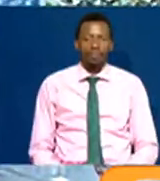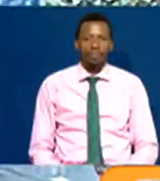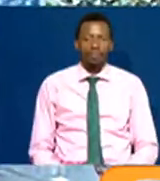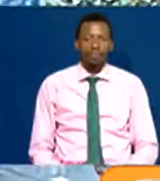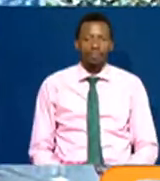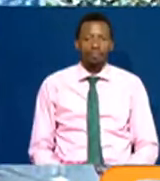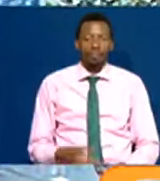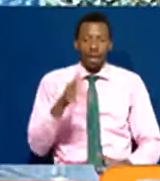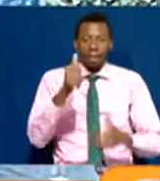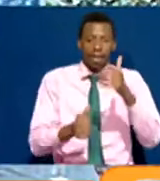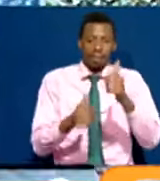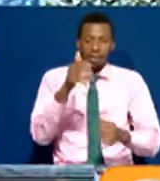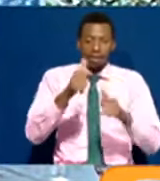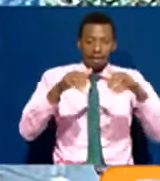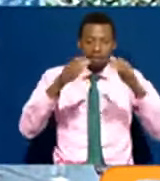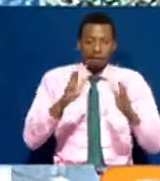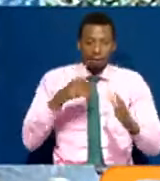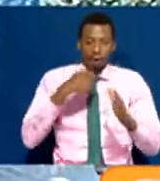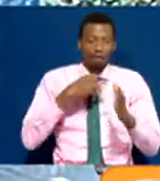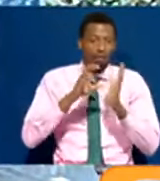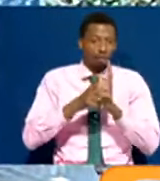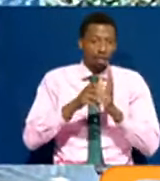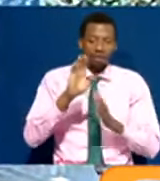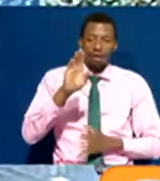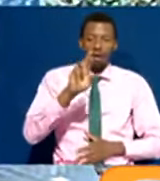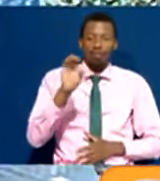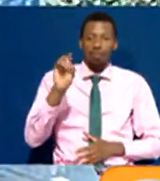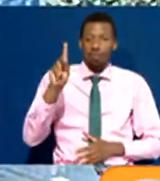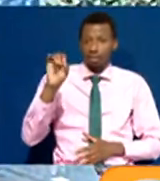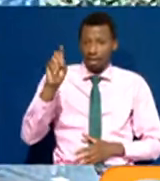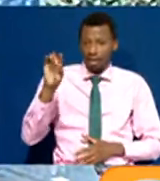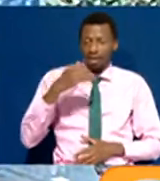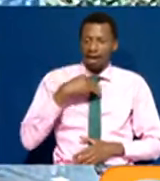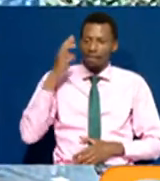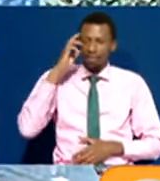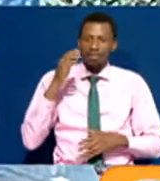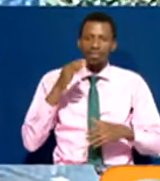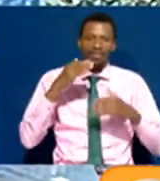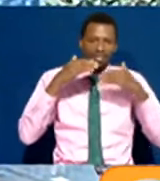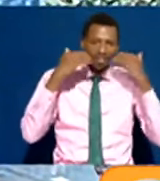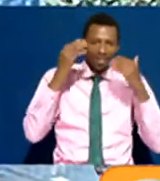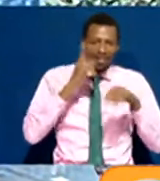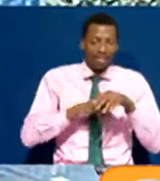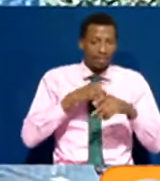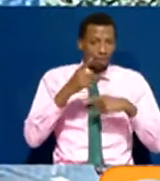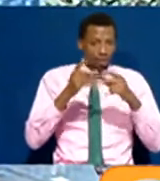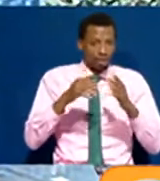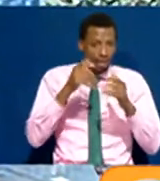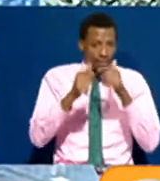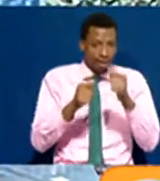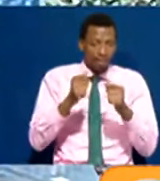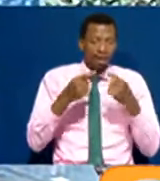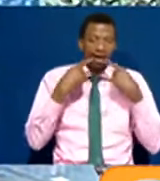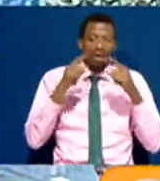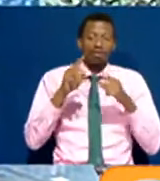and dairy farmers contracted by Brookside Dairy have a reason to smile after the milk processor announced a total of 323 million